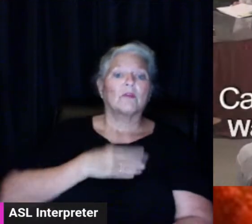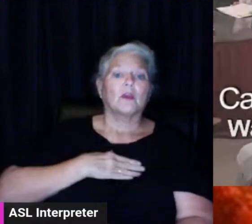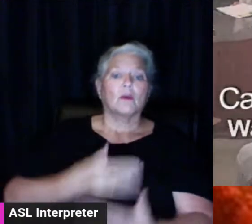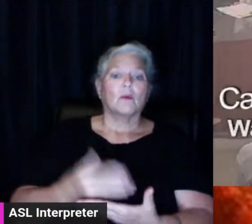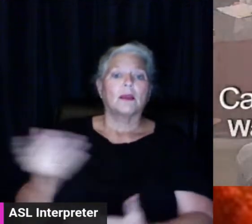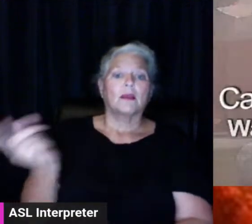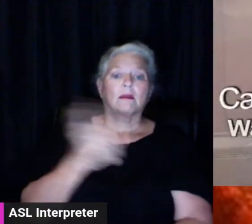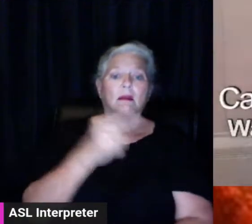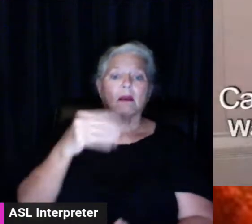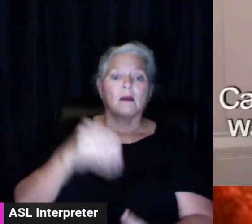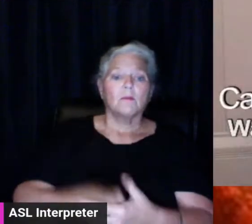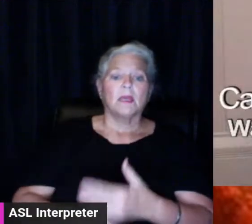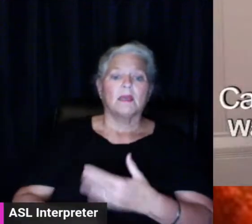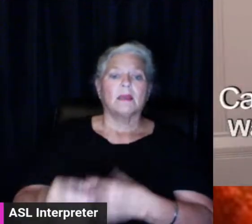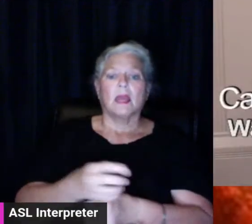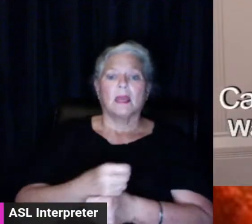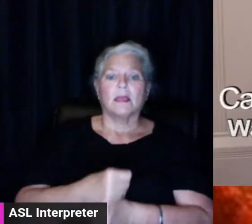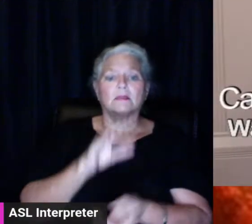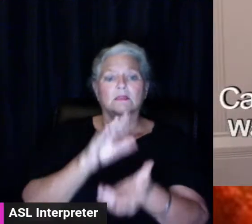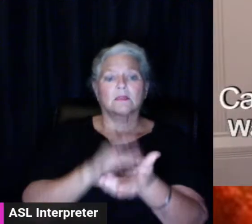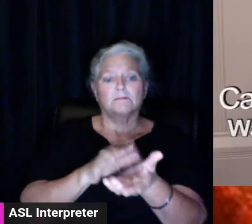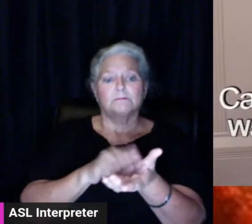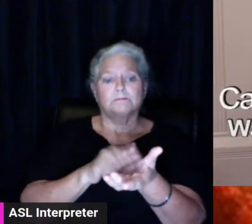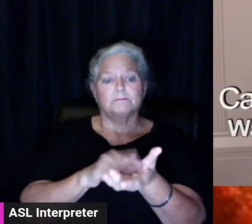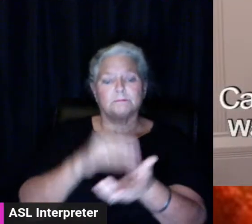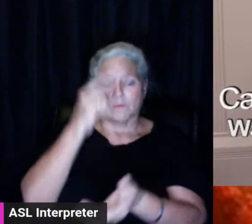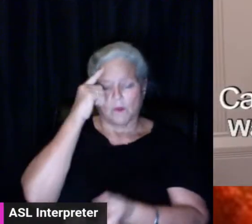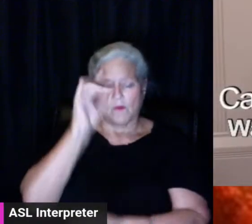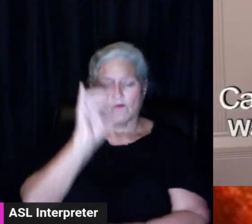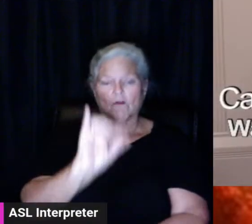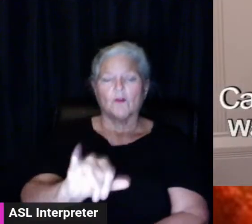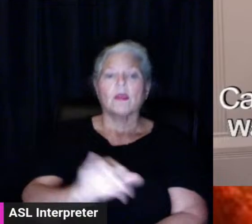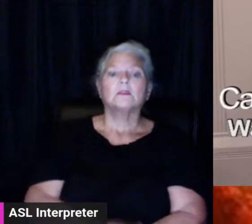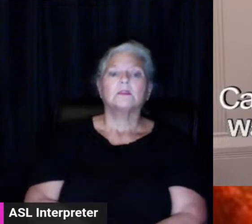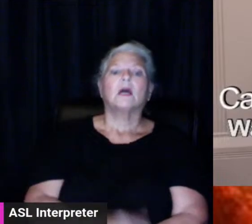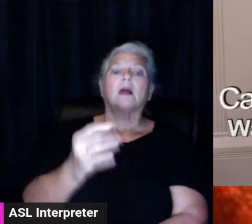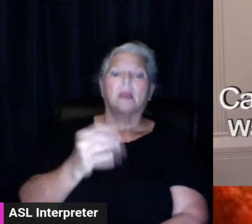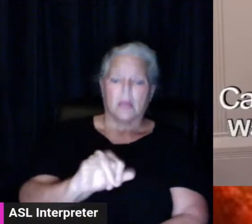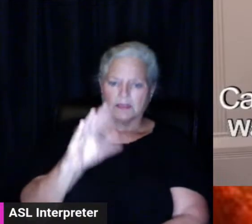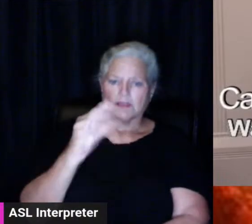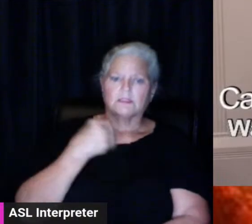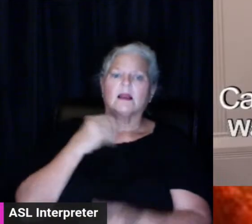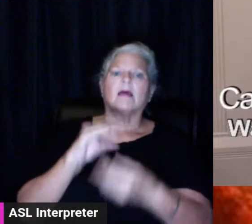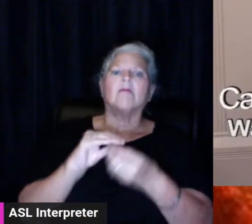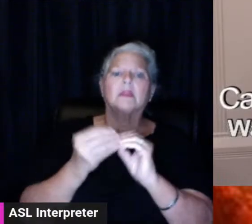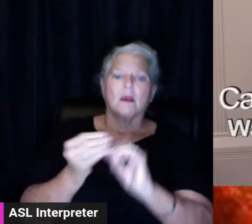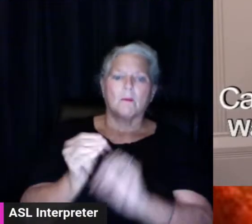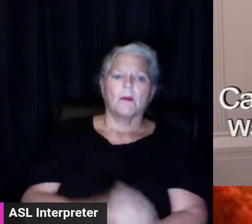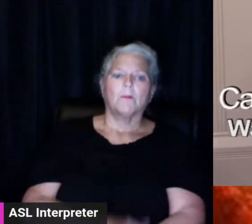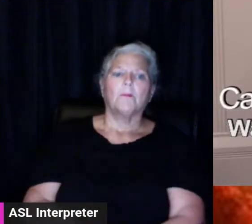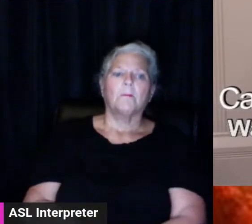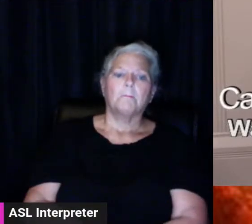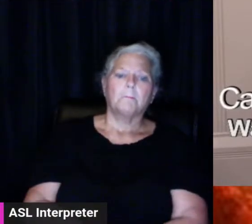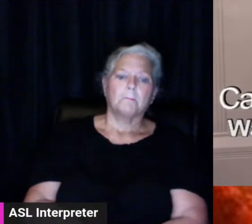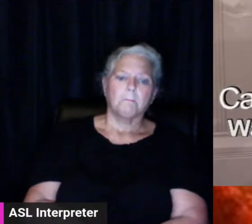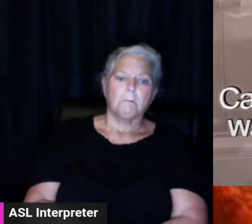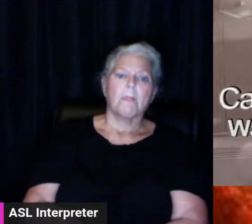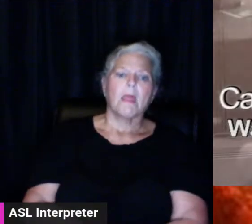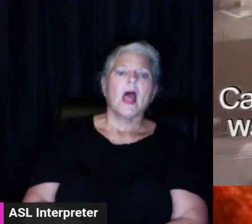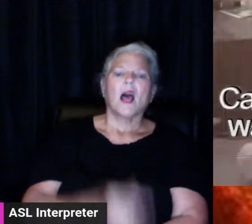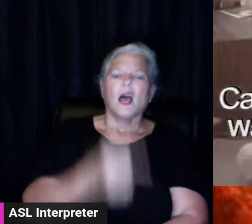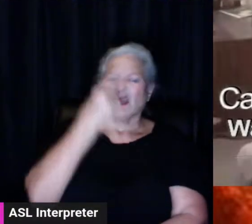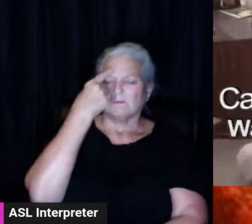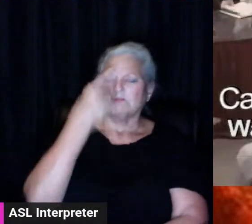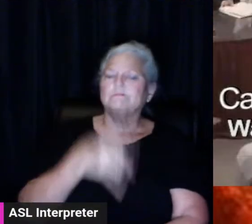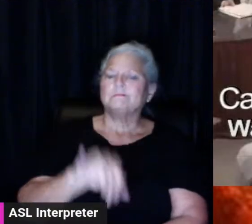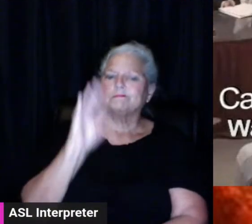receive some accolades for that? I at will the next certainly do meeting? that. Yep. I still have the number. Yeah, I figured you still knew some people there.